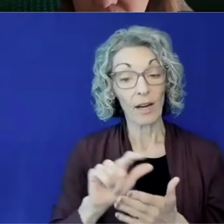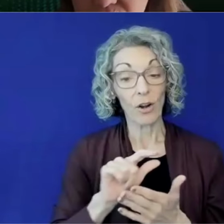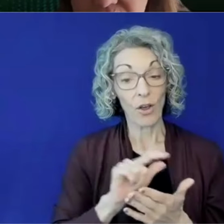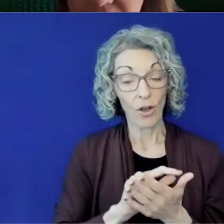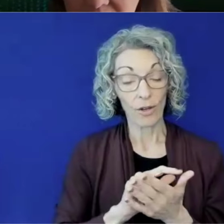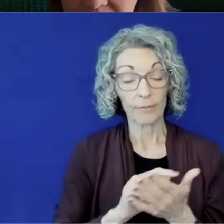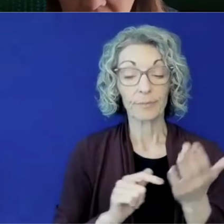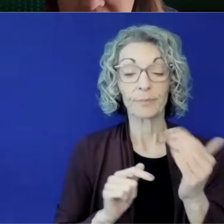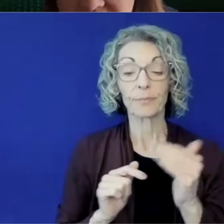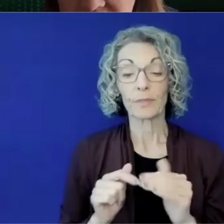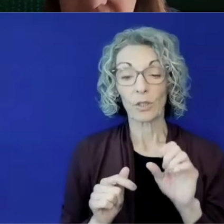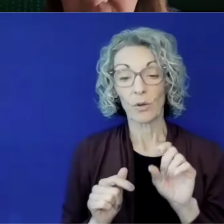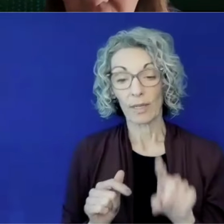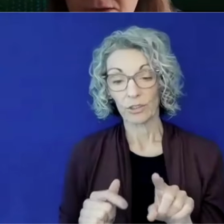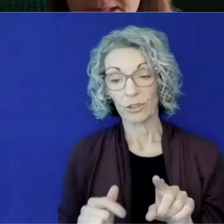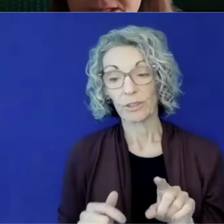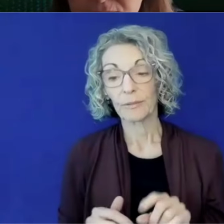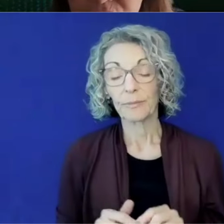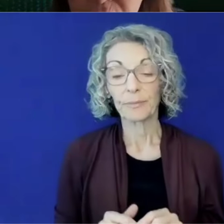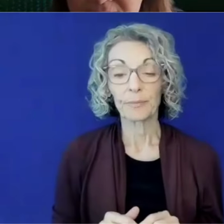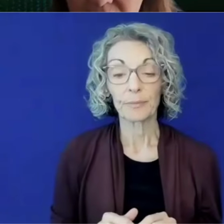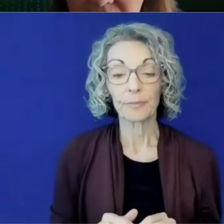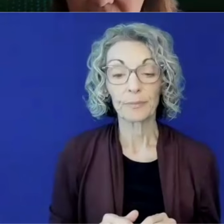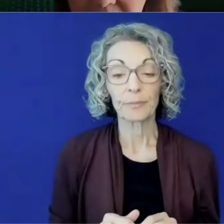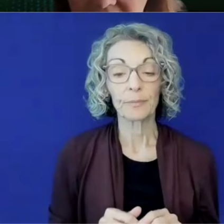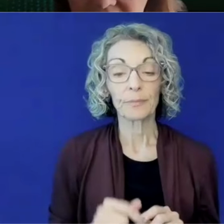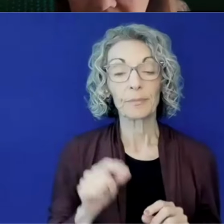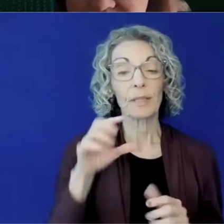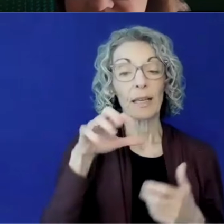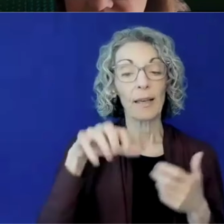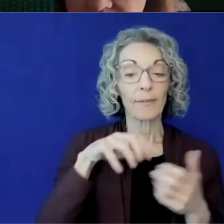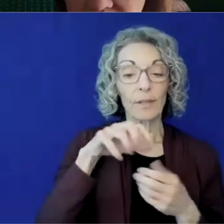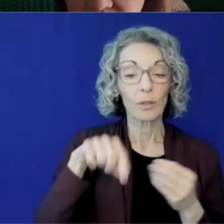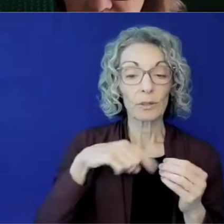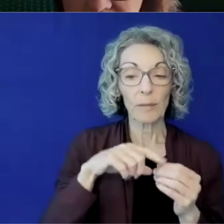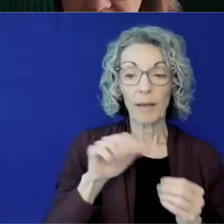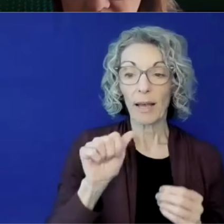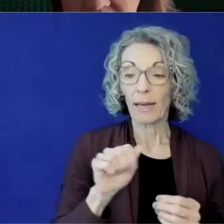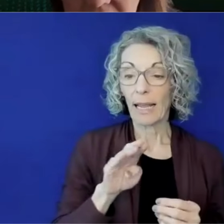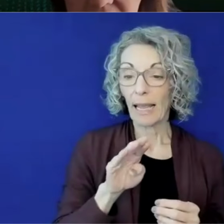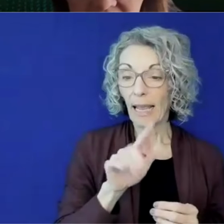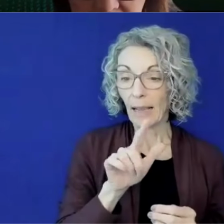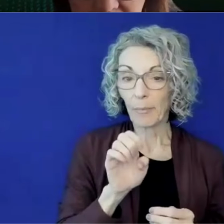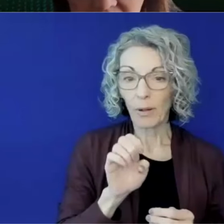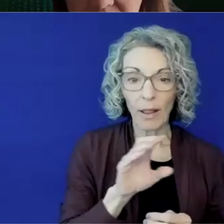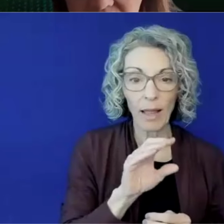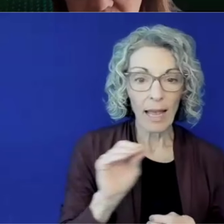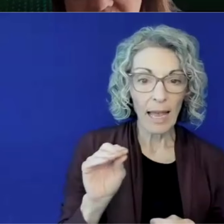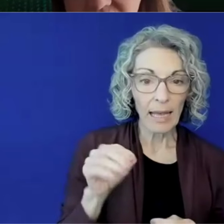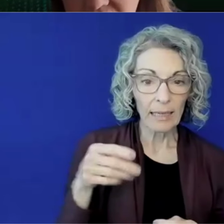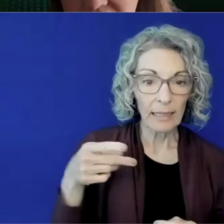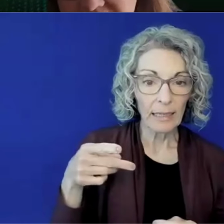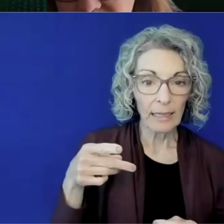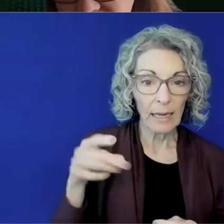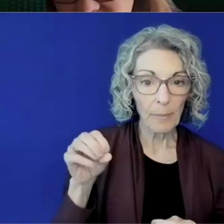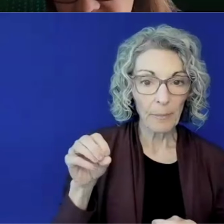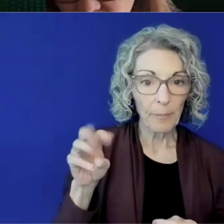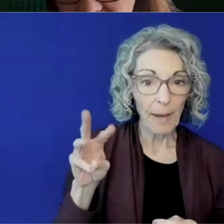Someone's confused about, it sounds like the correlation between able and pass. What if the money in able can be used